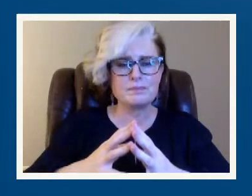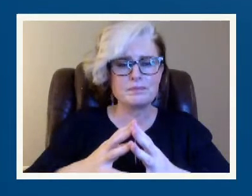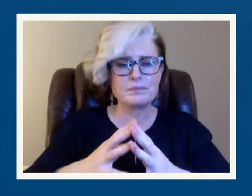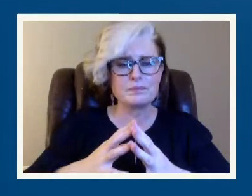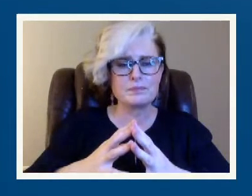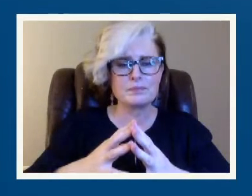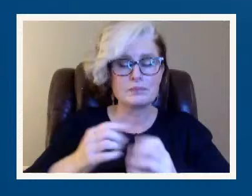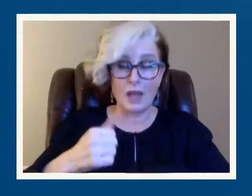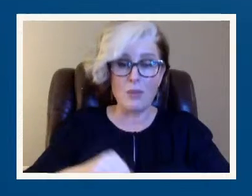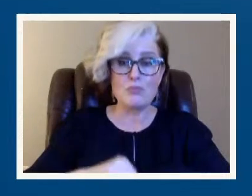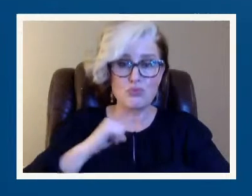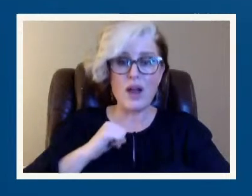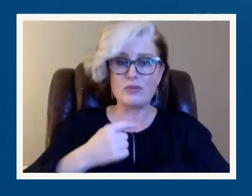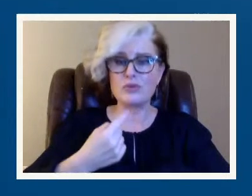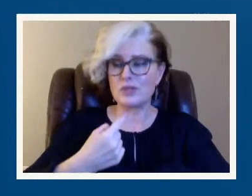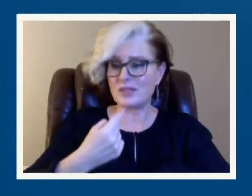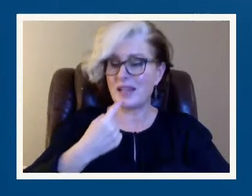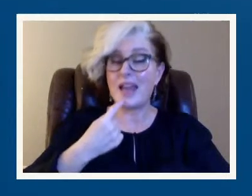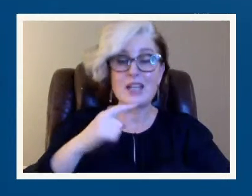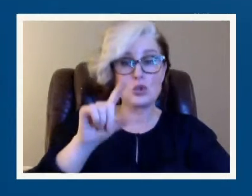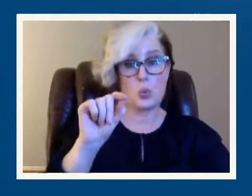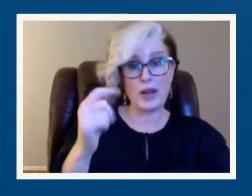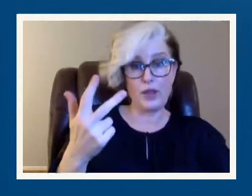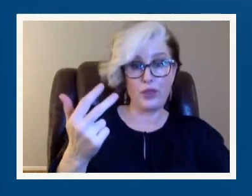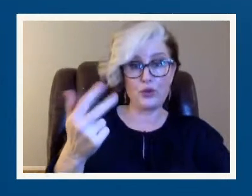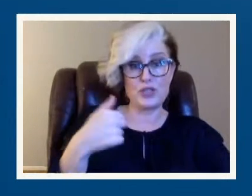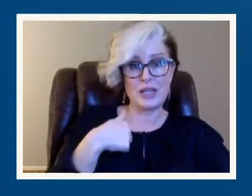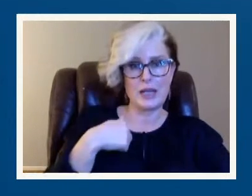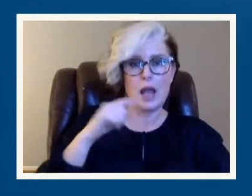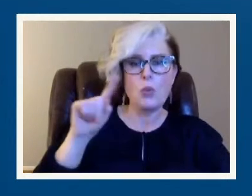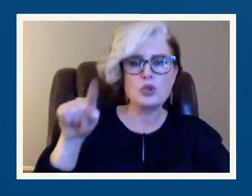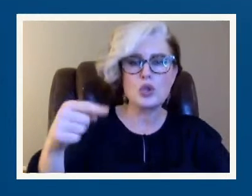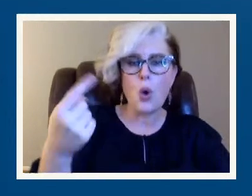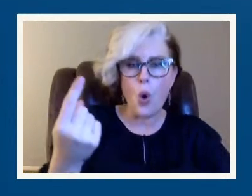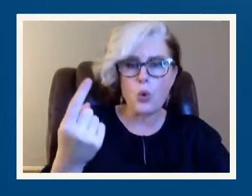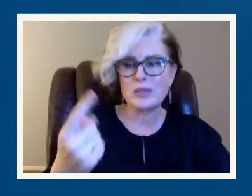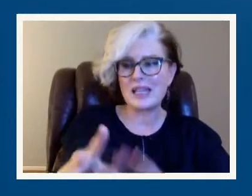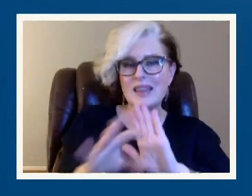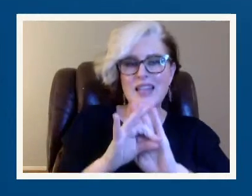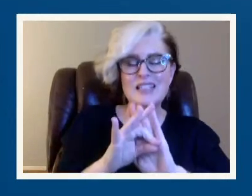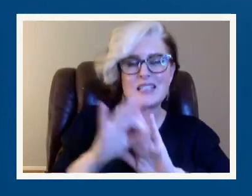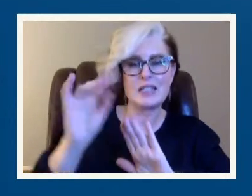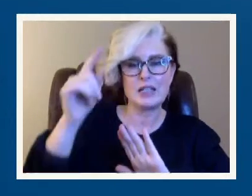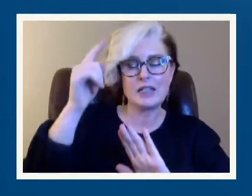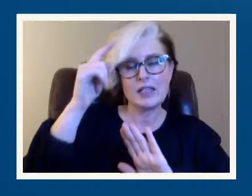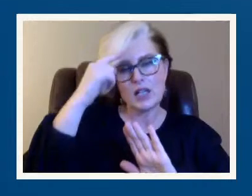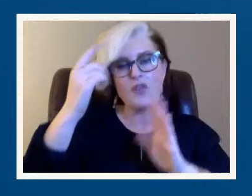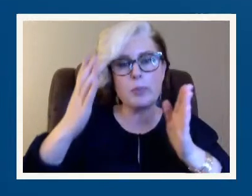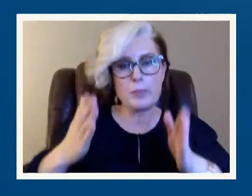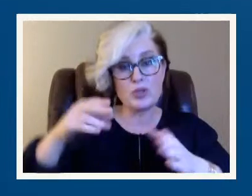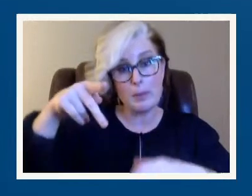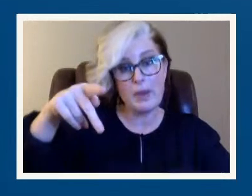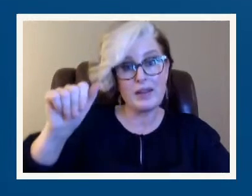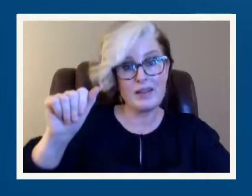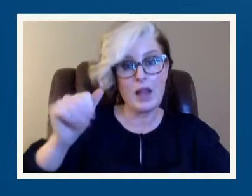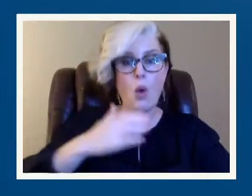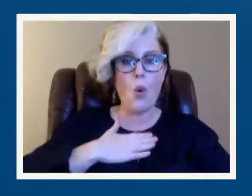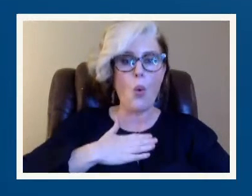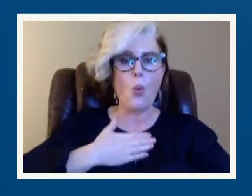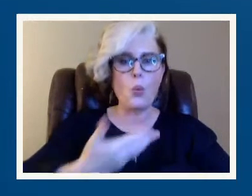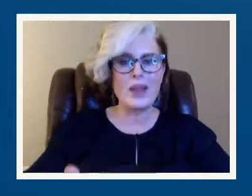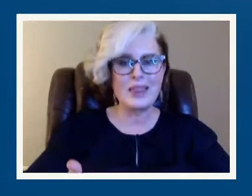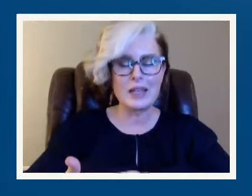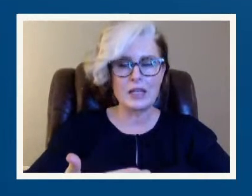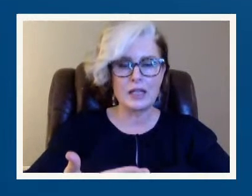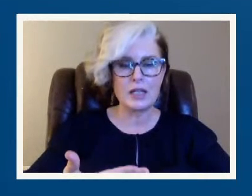I'm proud to say that in 2013, I was the only elected official in Pennsylvania that was willing to